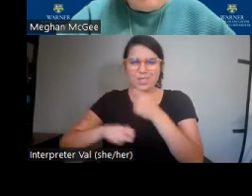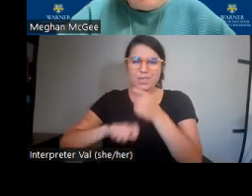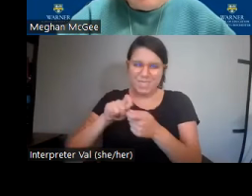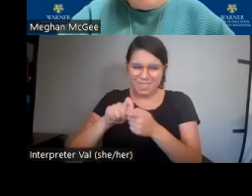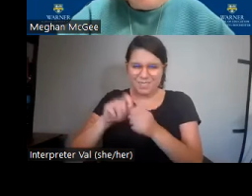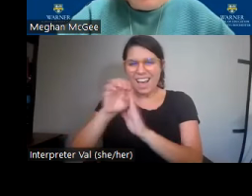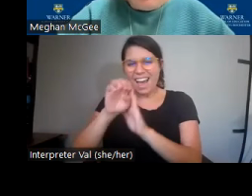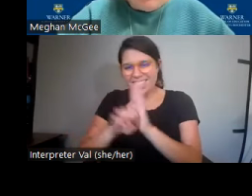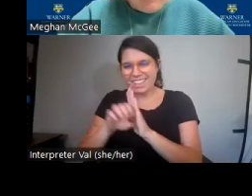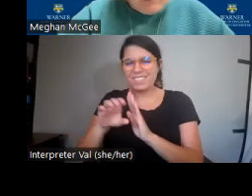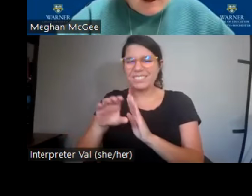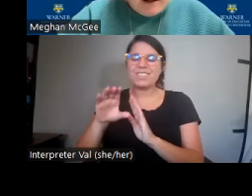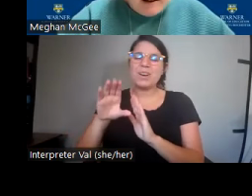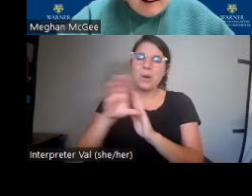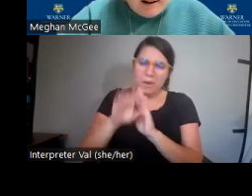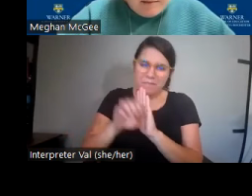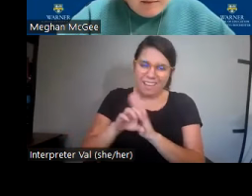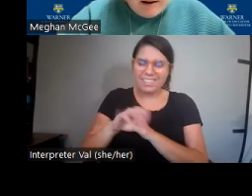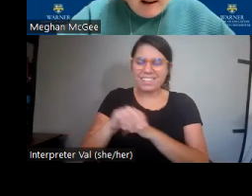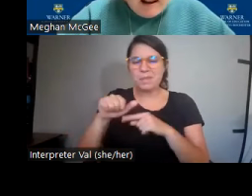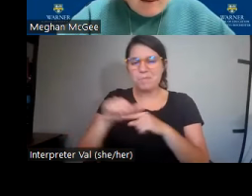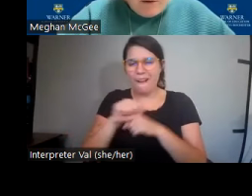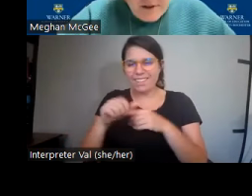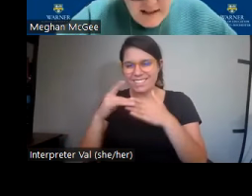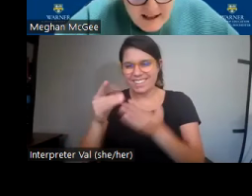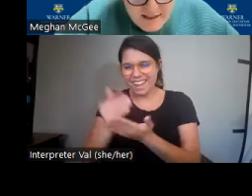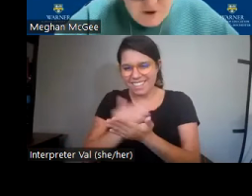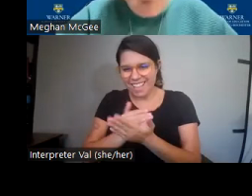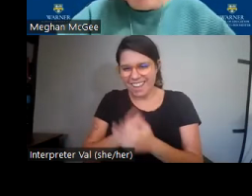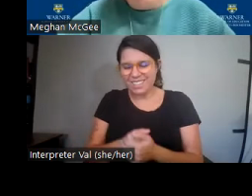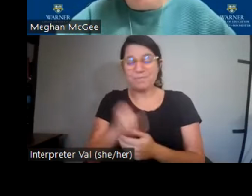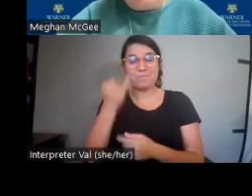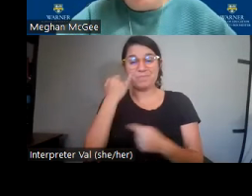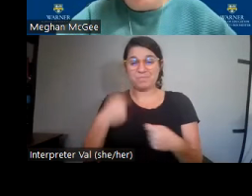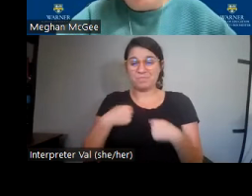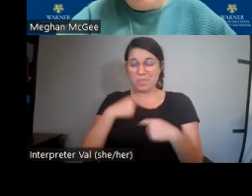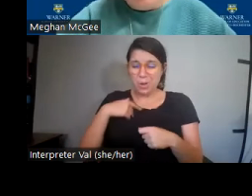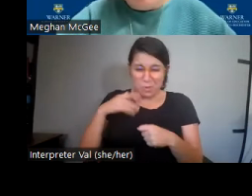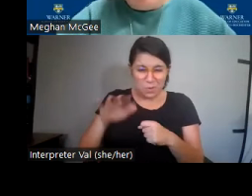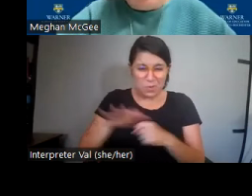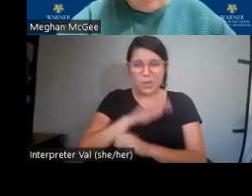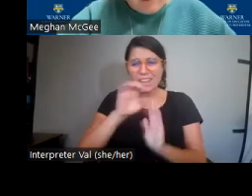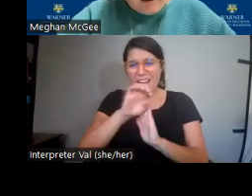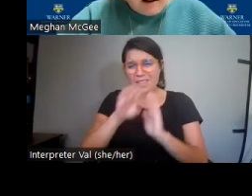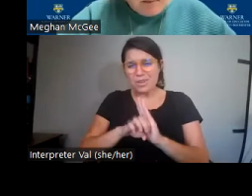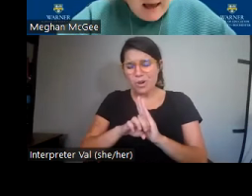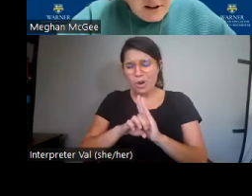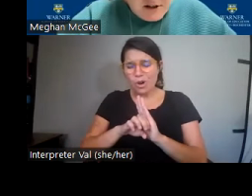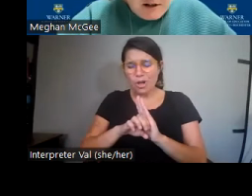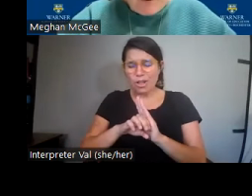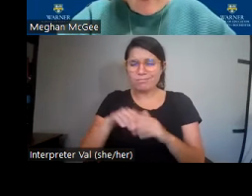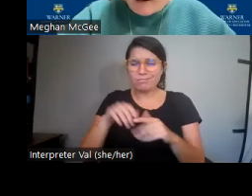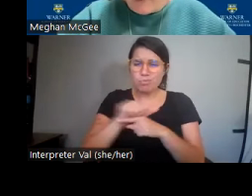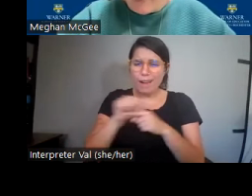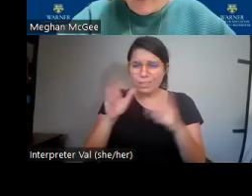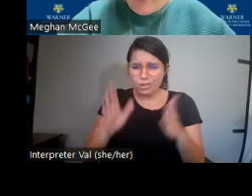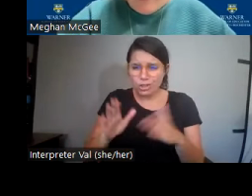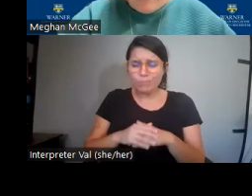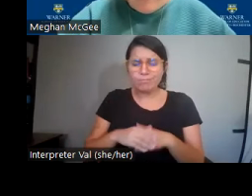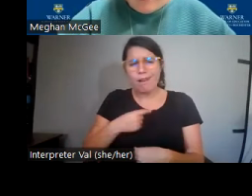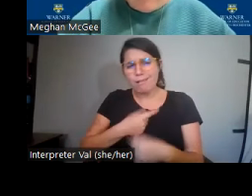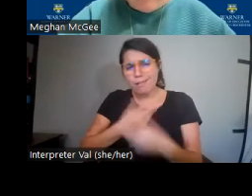so if someone is being a fully ethical practitioner and compassionate